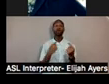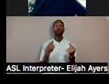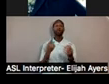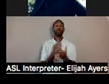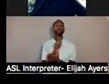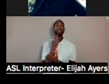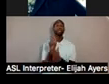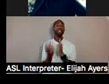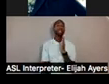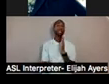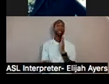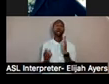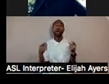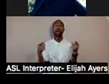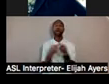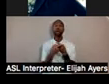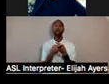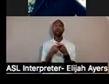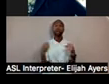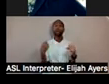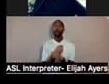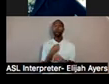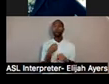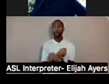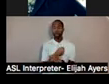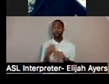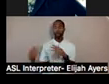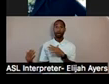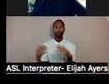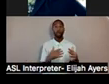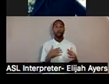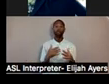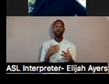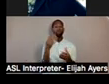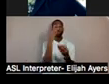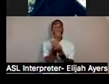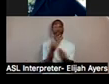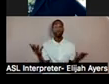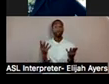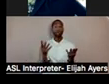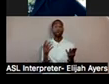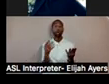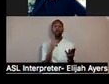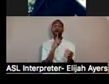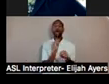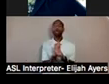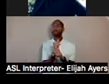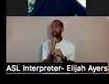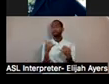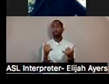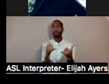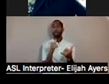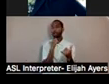in to conflict combat. Now, I will tell you, we're not actually going to play. So we're not